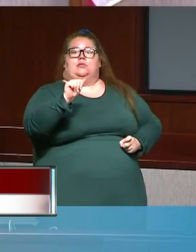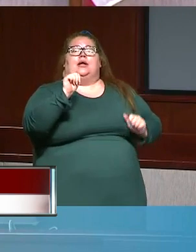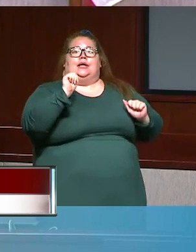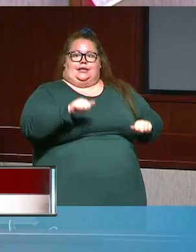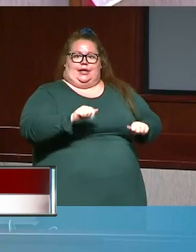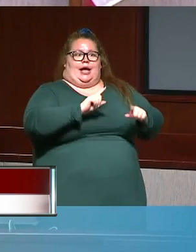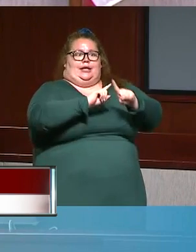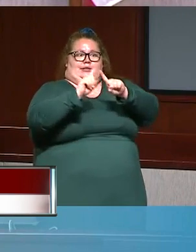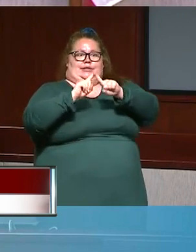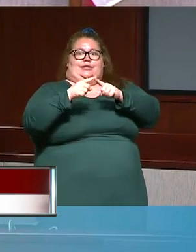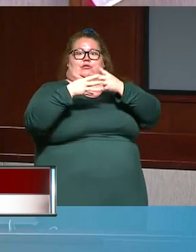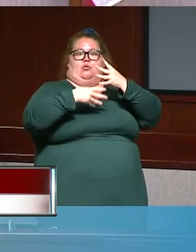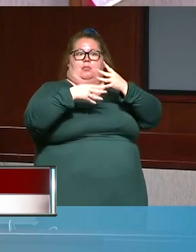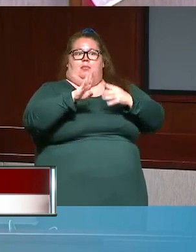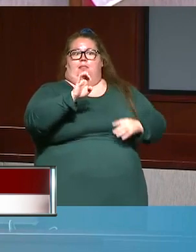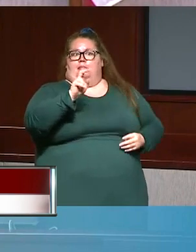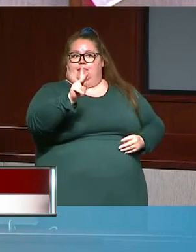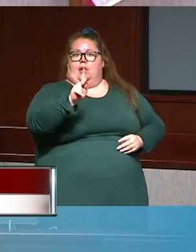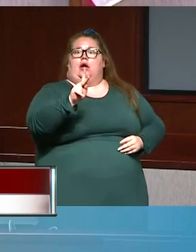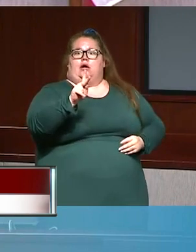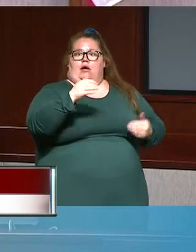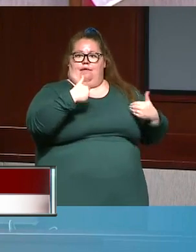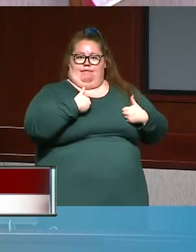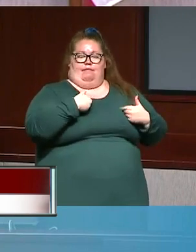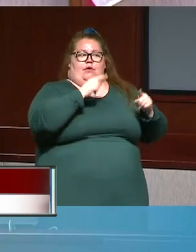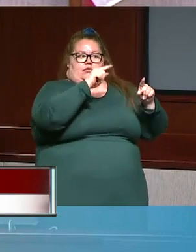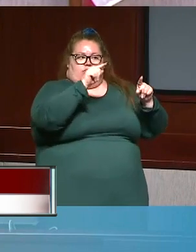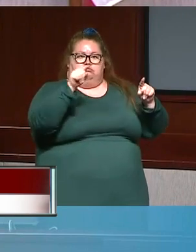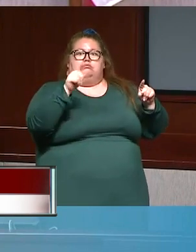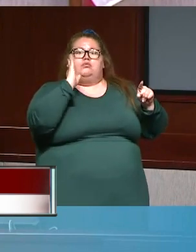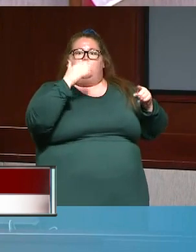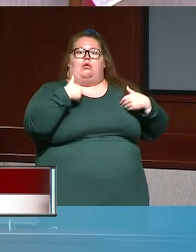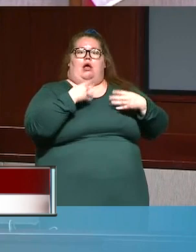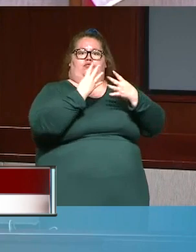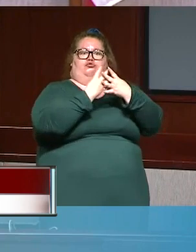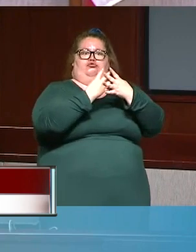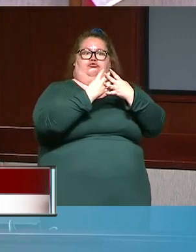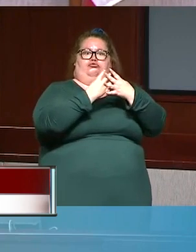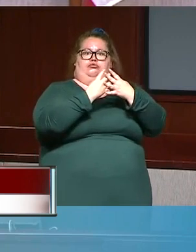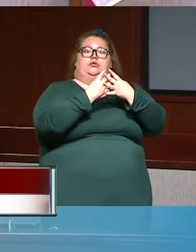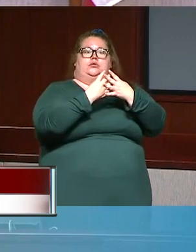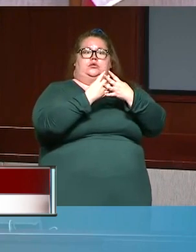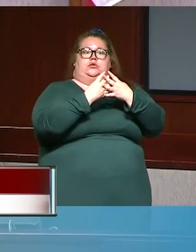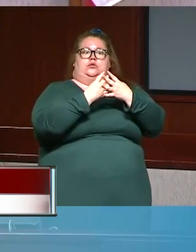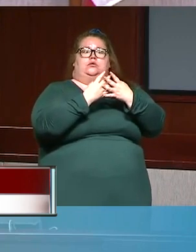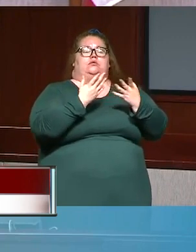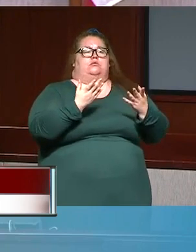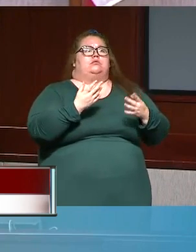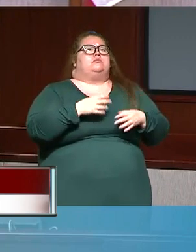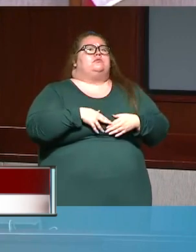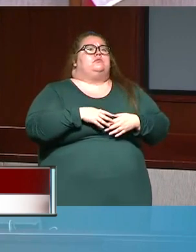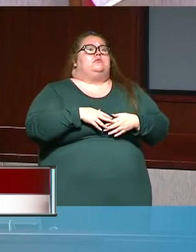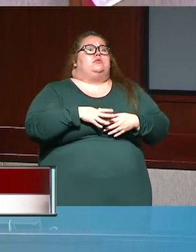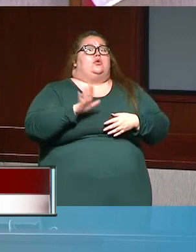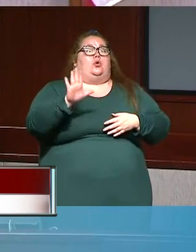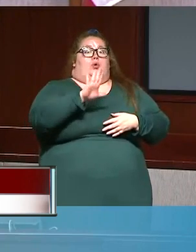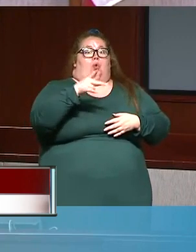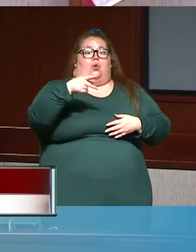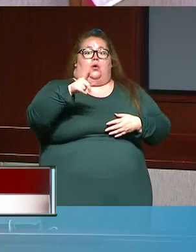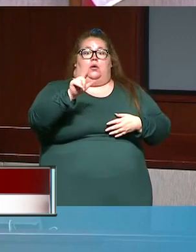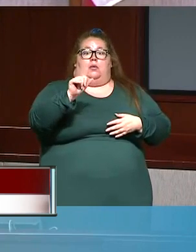centers in our community. They will do the appropriate screening. The treatment of plasma greatly aids